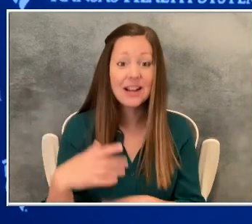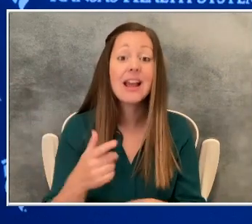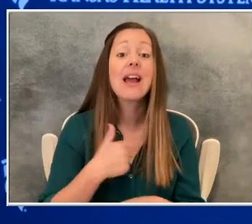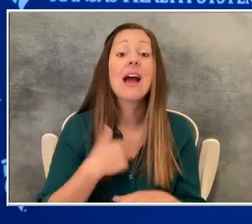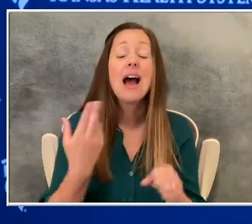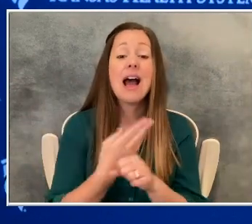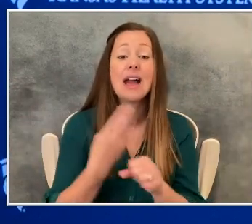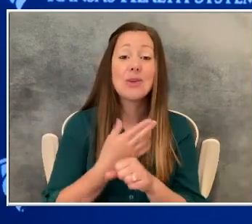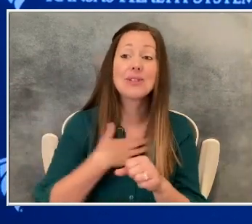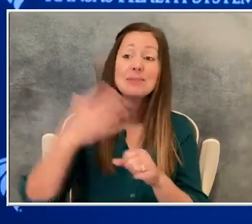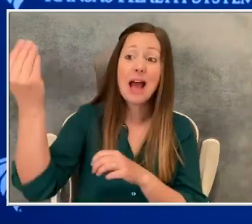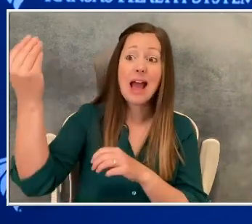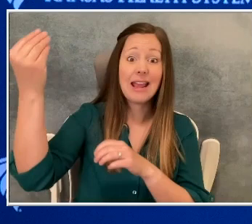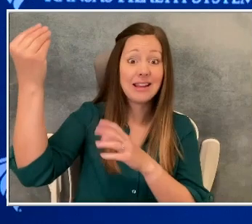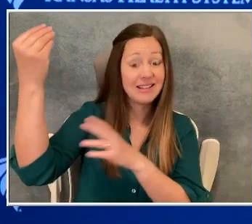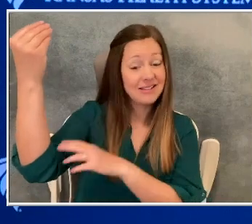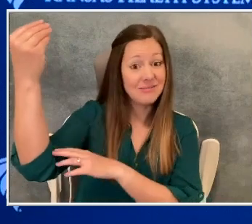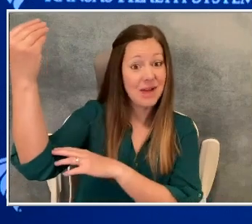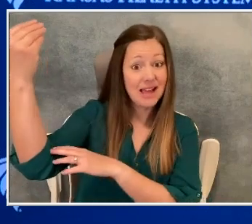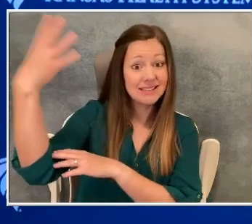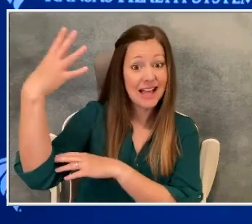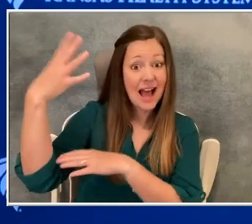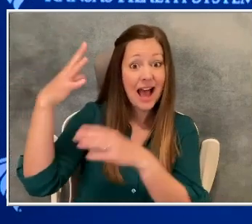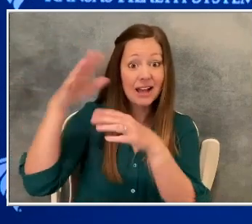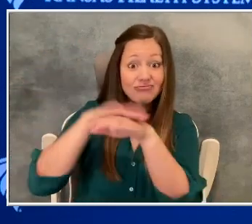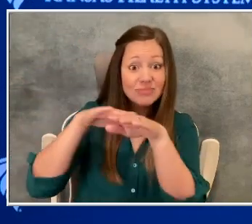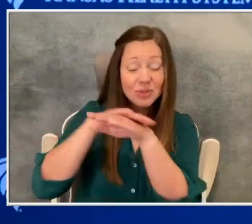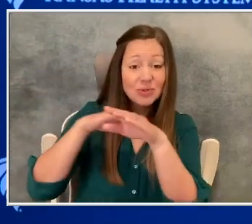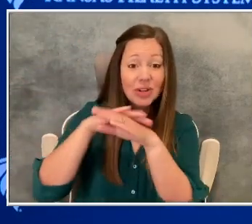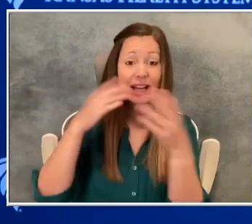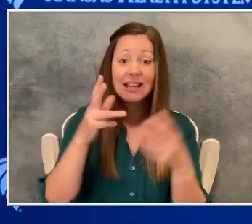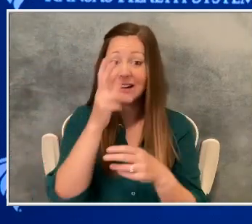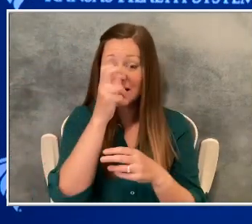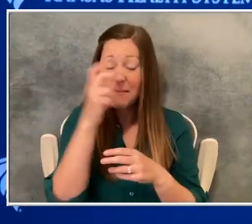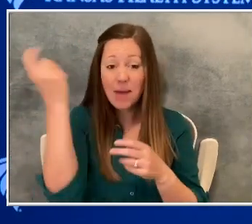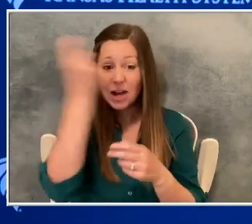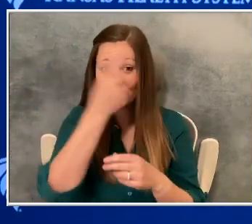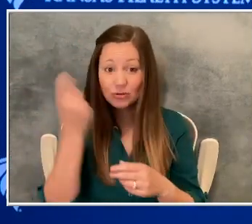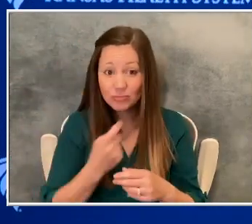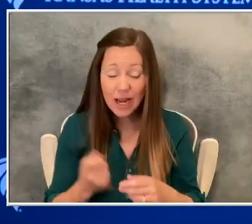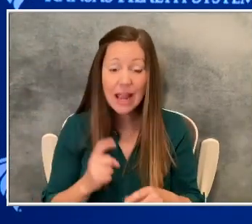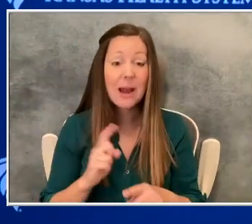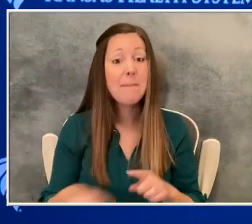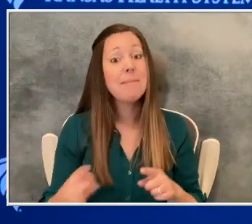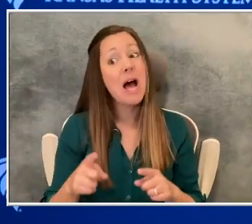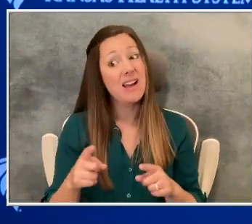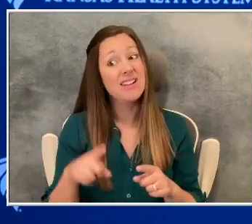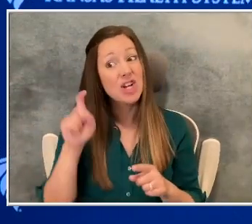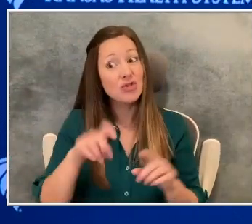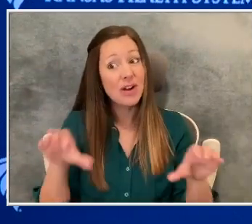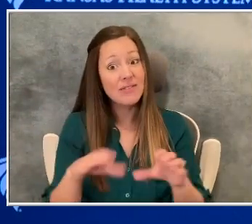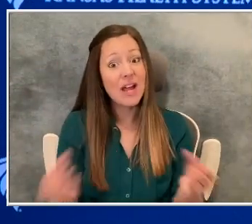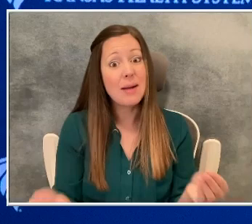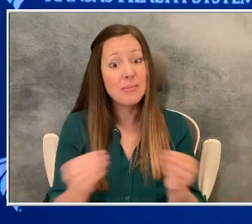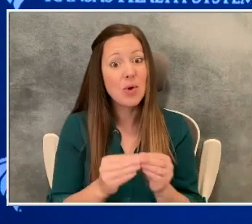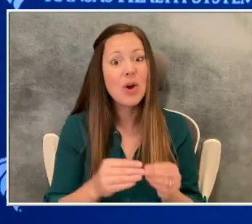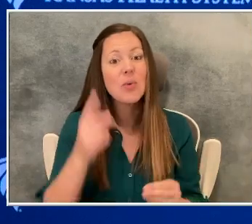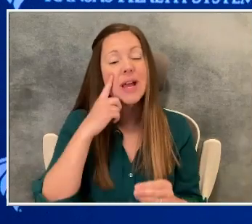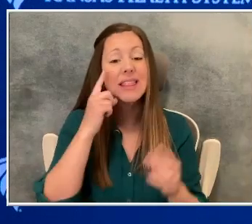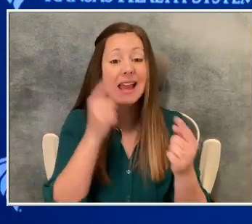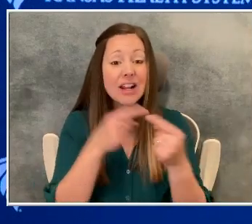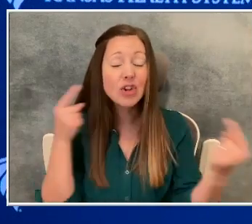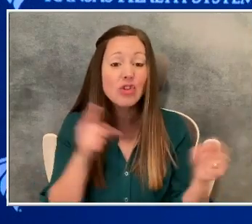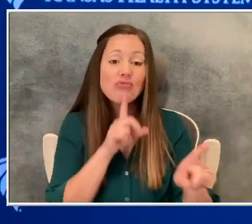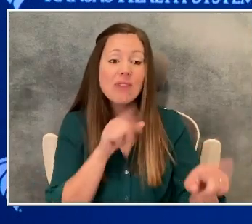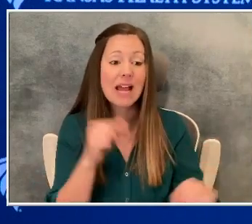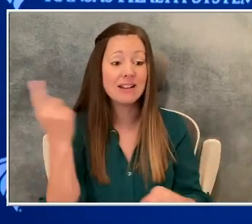put on a lot of bug spray. But unfortunately, I didn't do a couple things that maybe would have protected me from this. We think it's an allergic reaction to something out